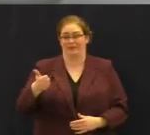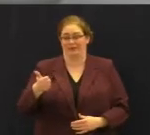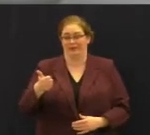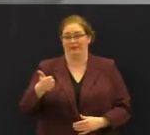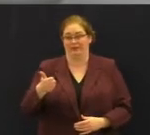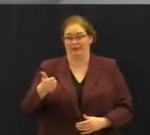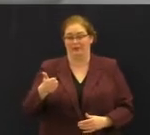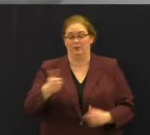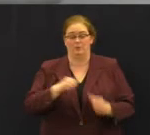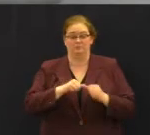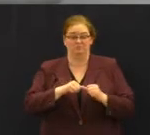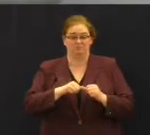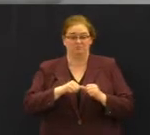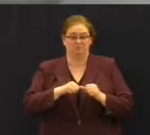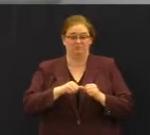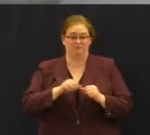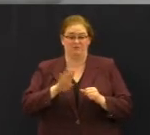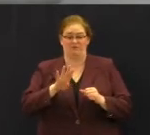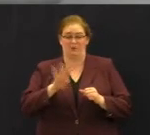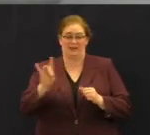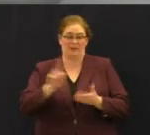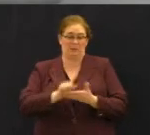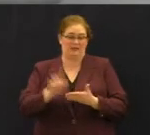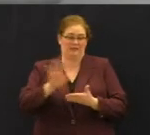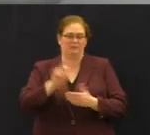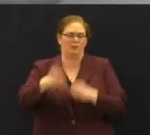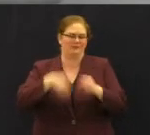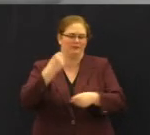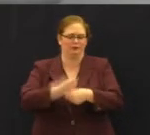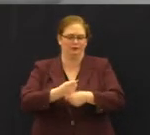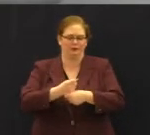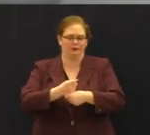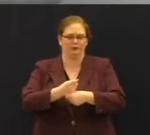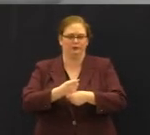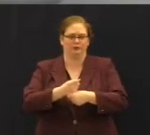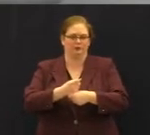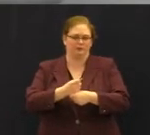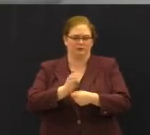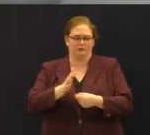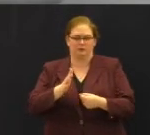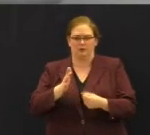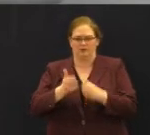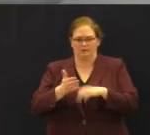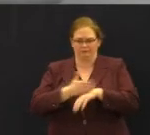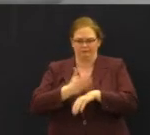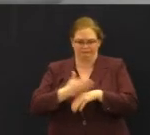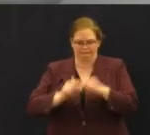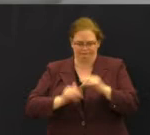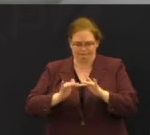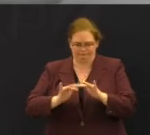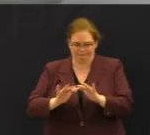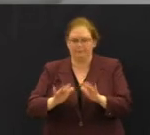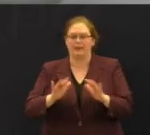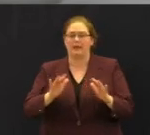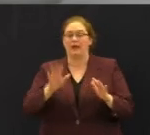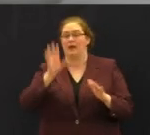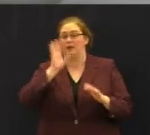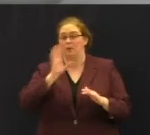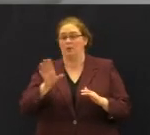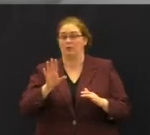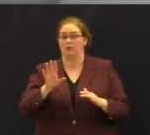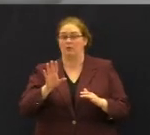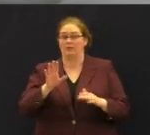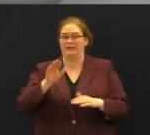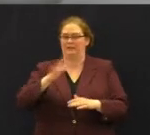It will run for about 48 weeks, just about a year duration of construction, and is going to be a night